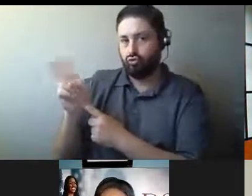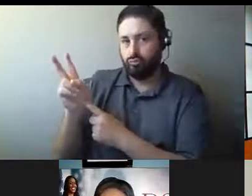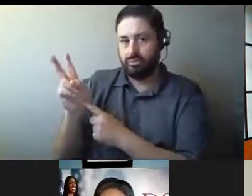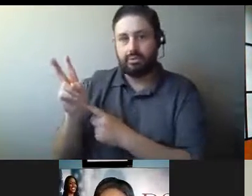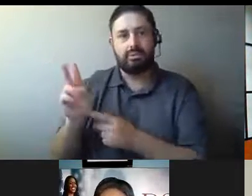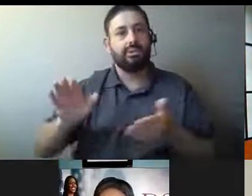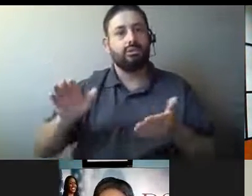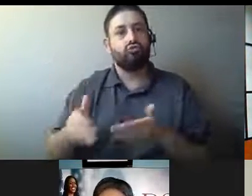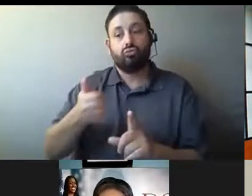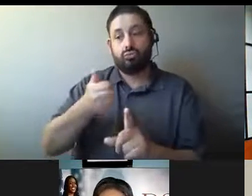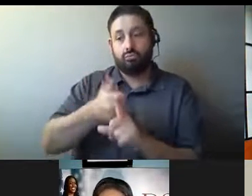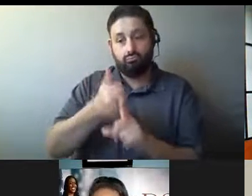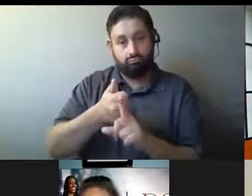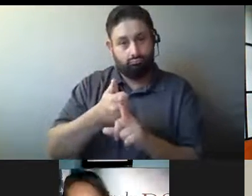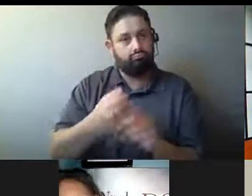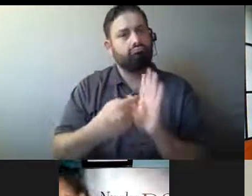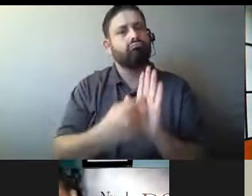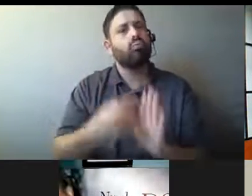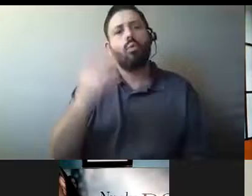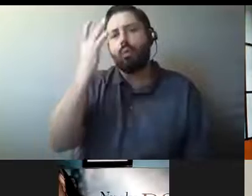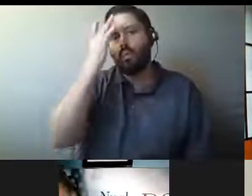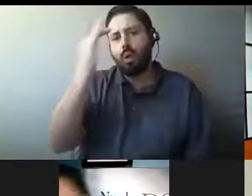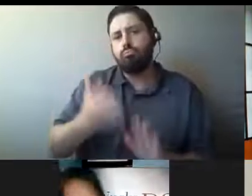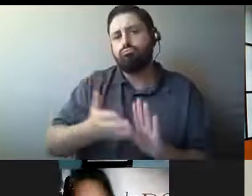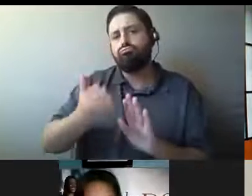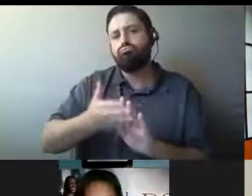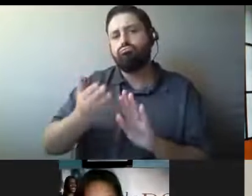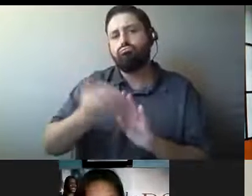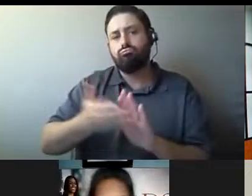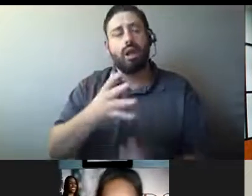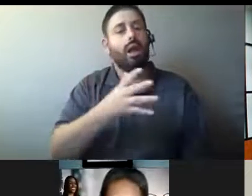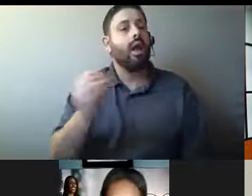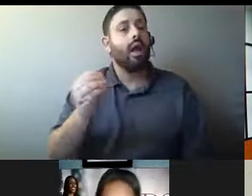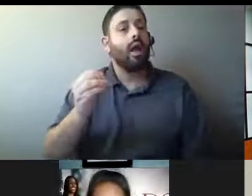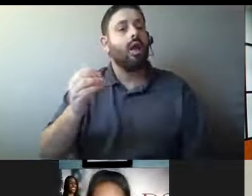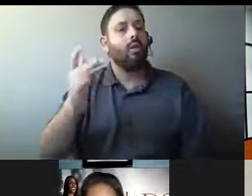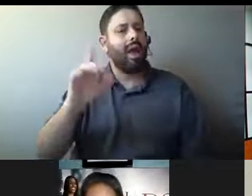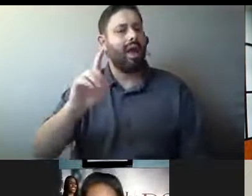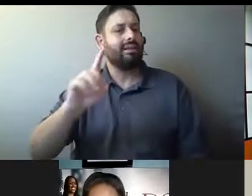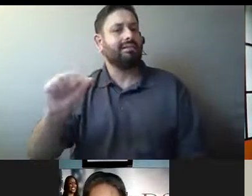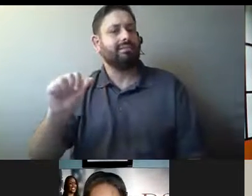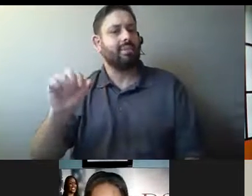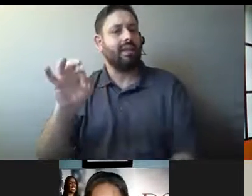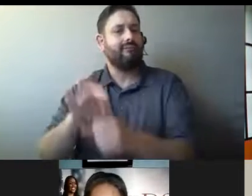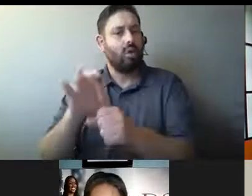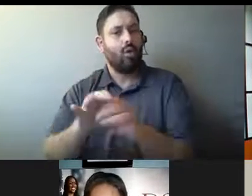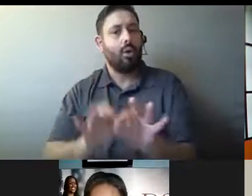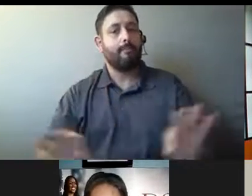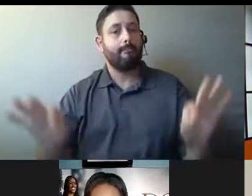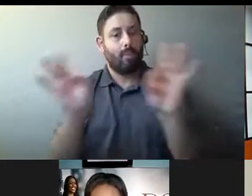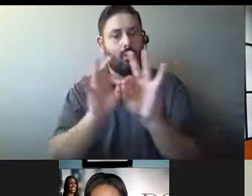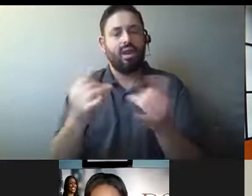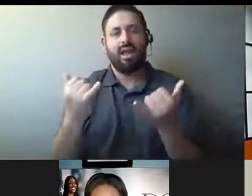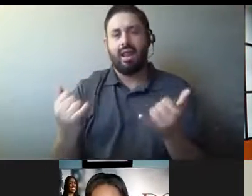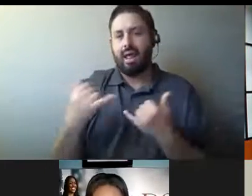yourselves, indicate why you're running for office, and why the disability vote is important to you. And we're going to wait while I